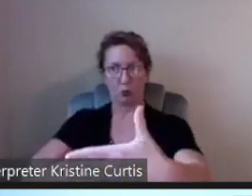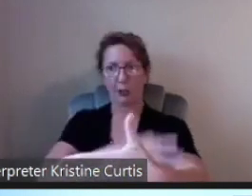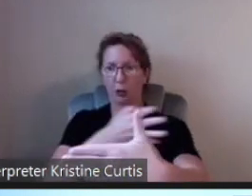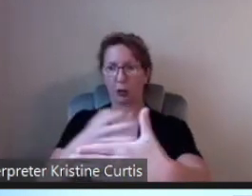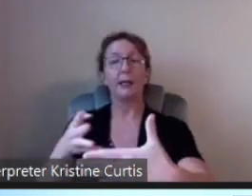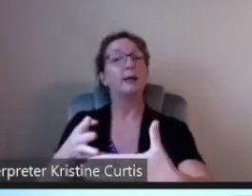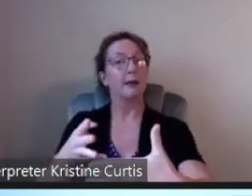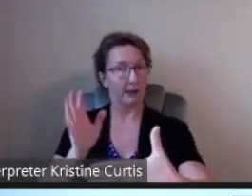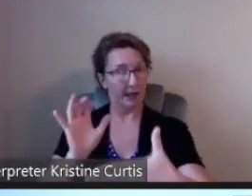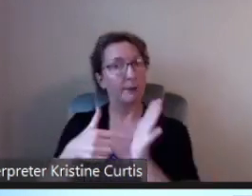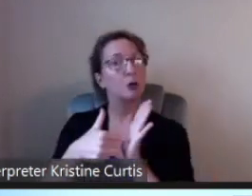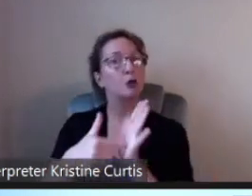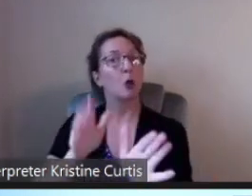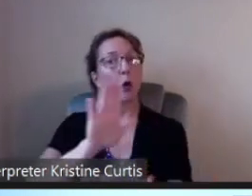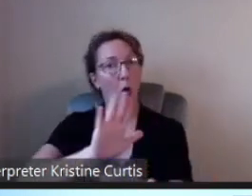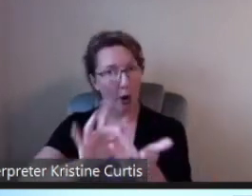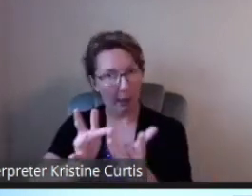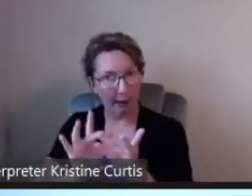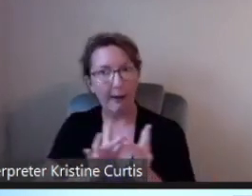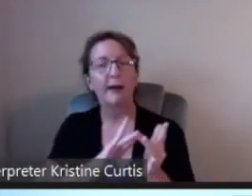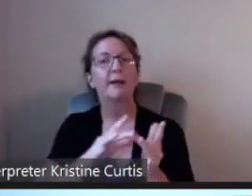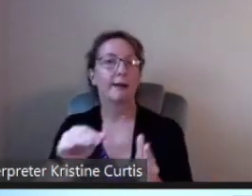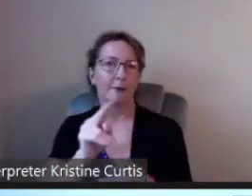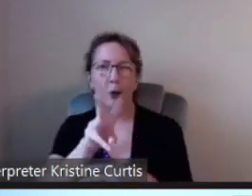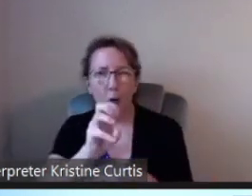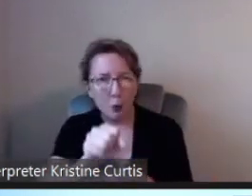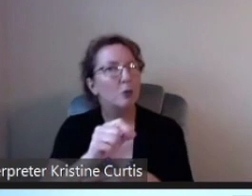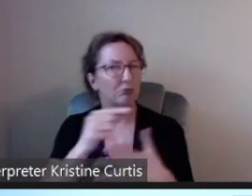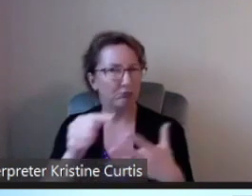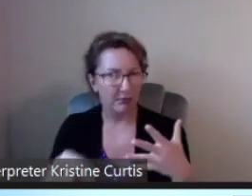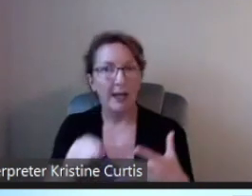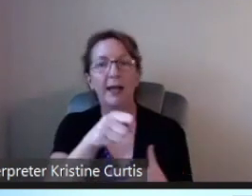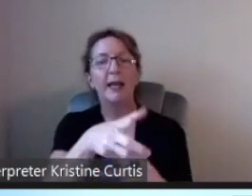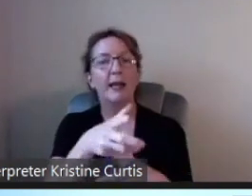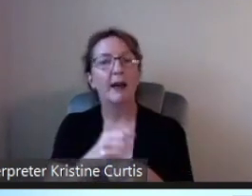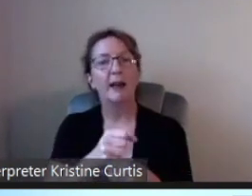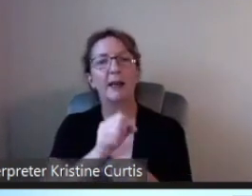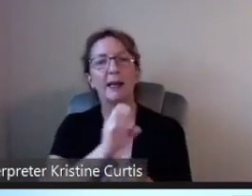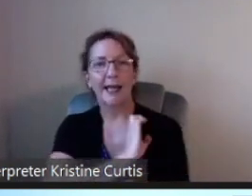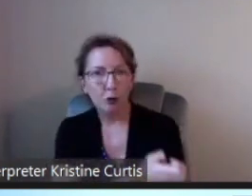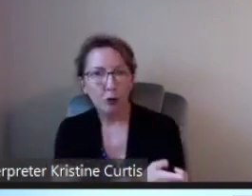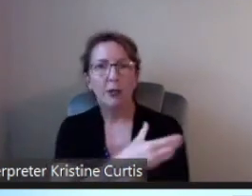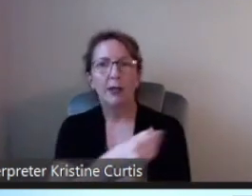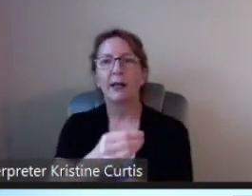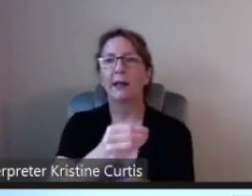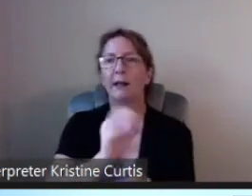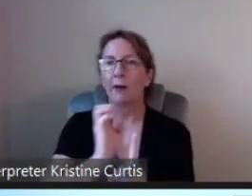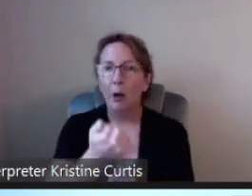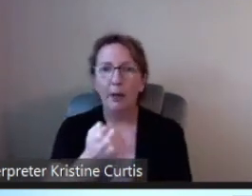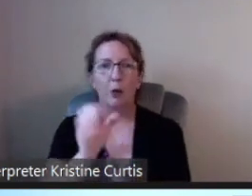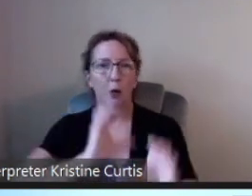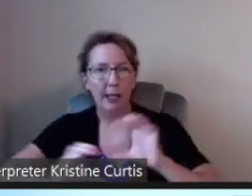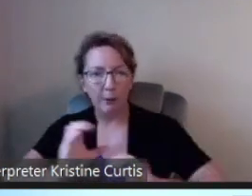news articles. Dr. Wang received a BS in energy, environmental, and chemical engineering,